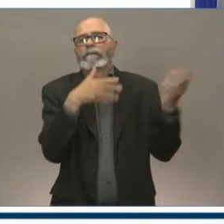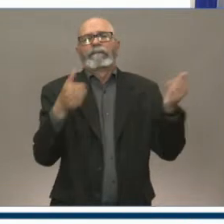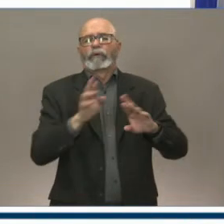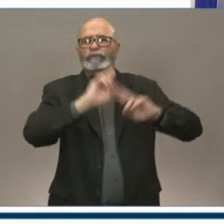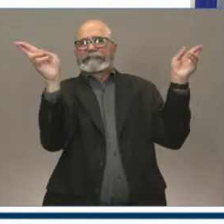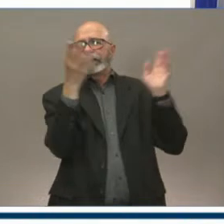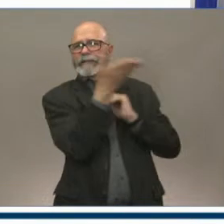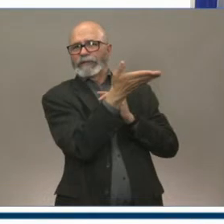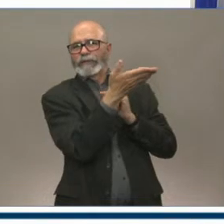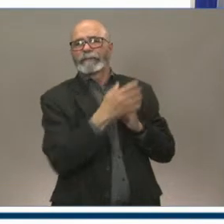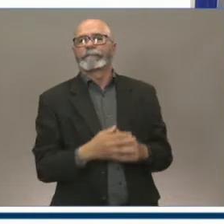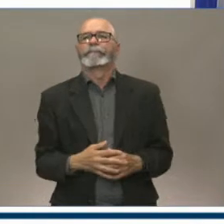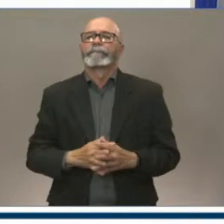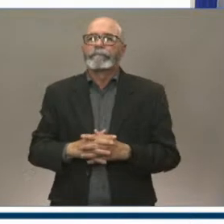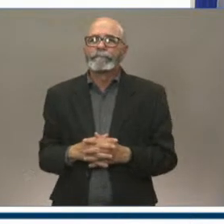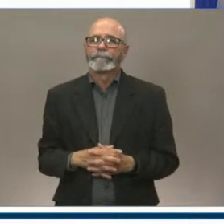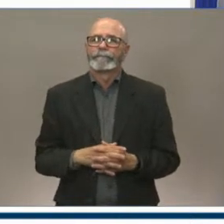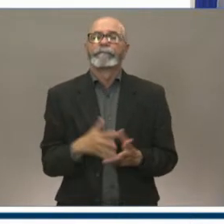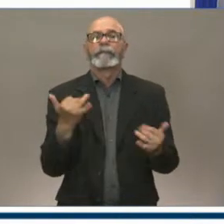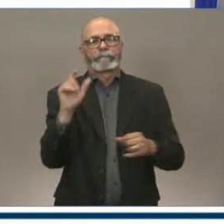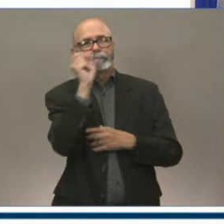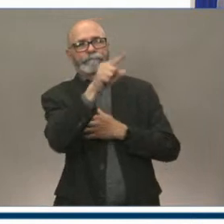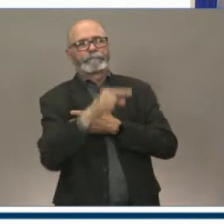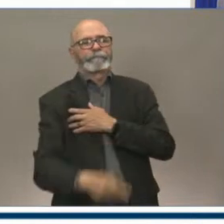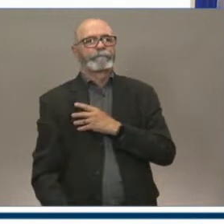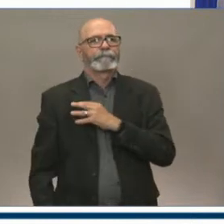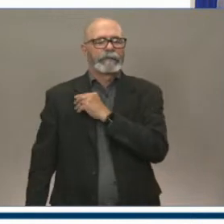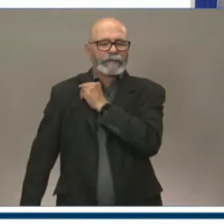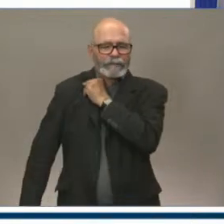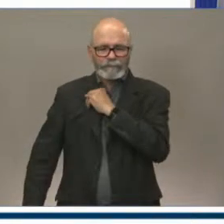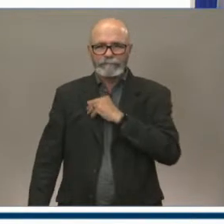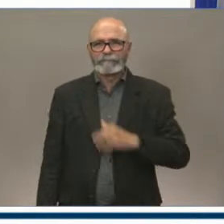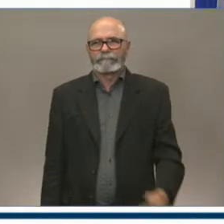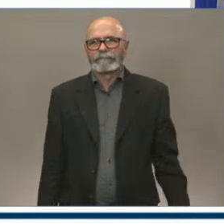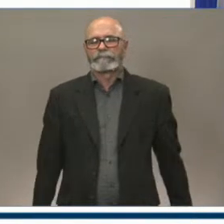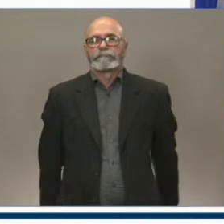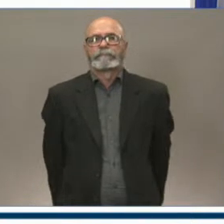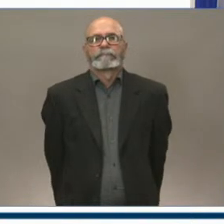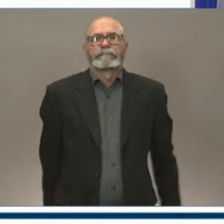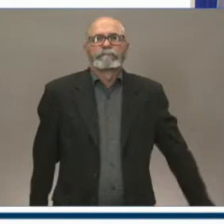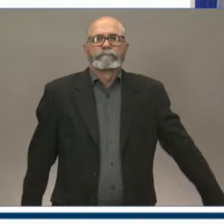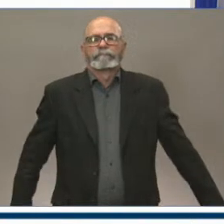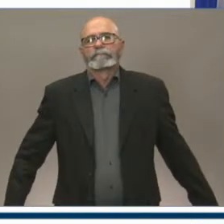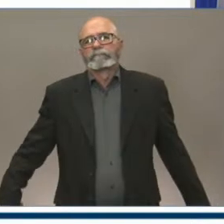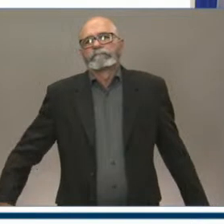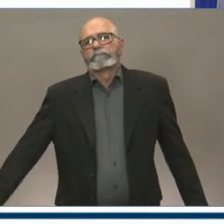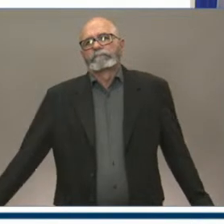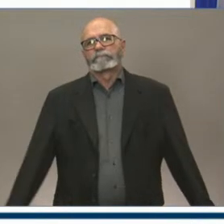Are there other measures that we're taking outside canceling the elective surgery?